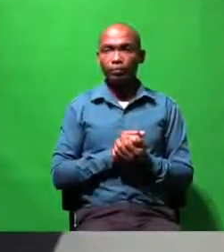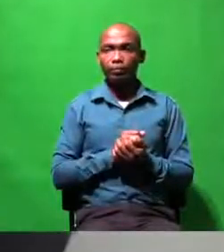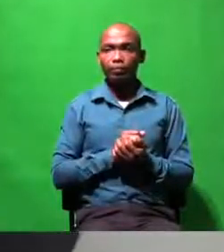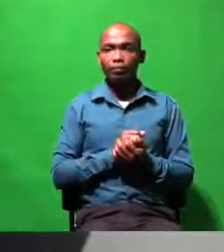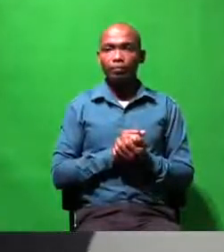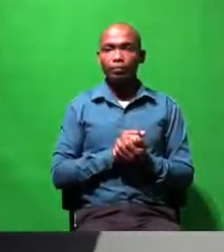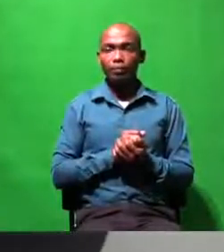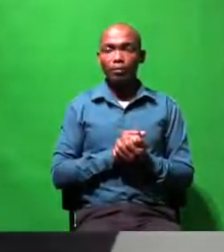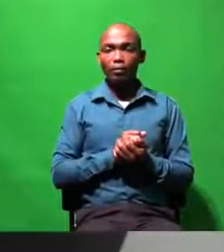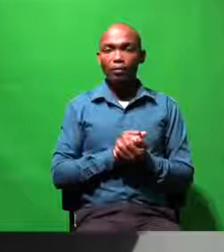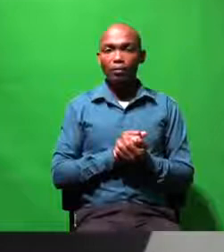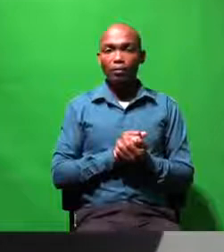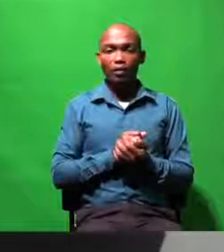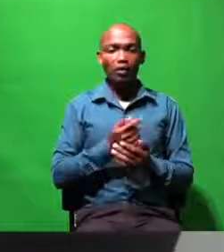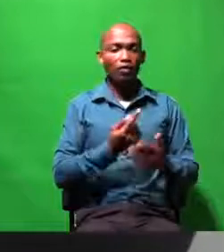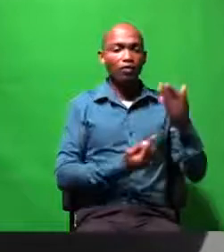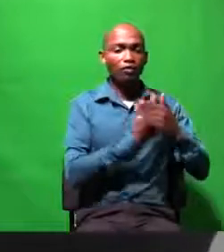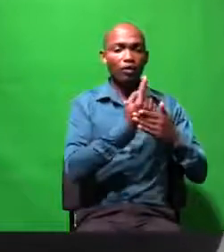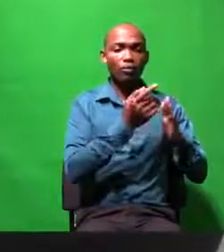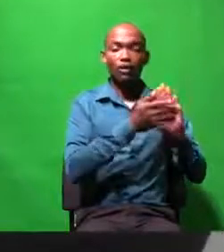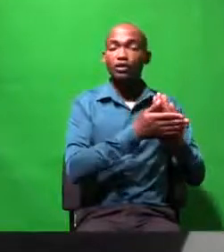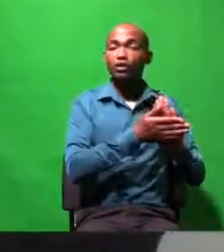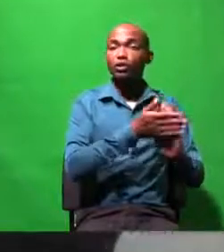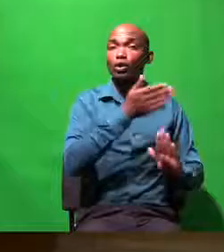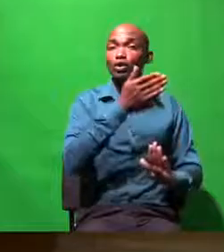from the source